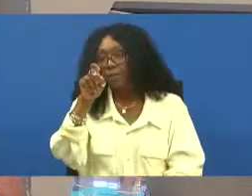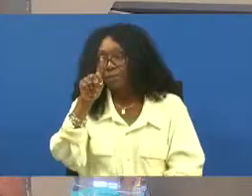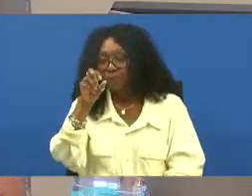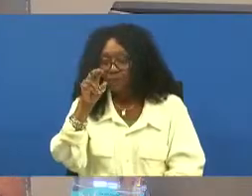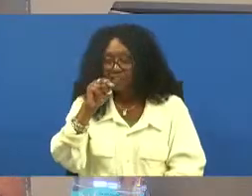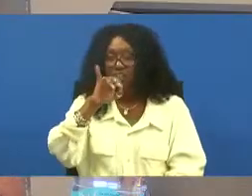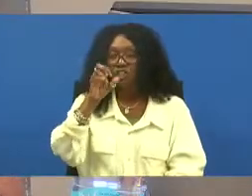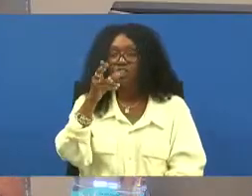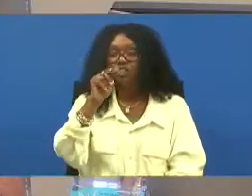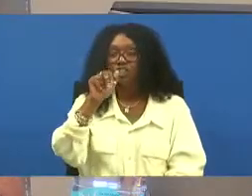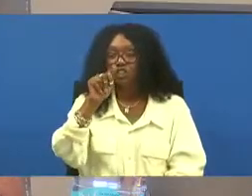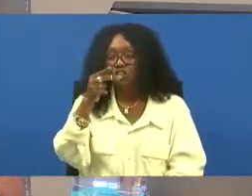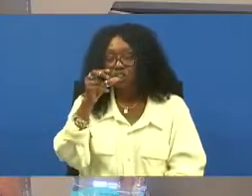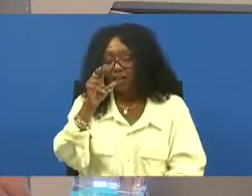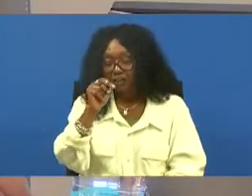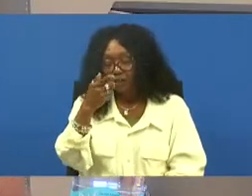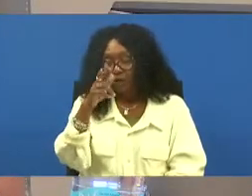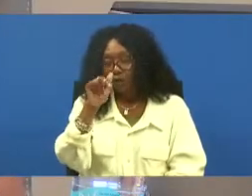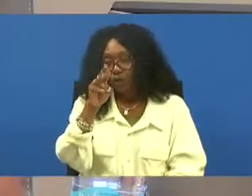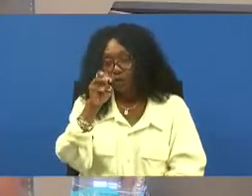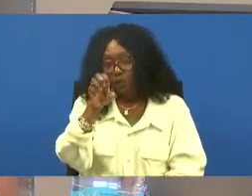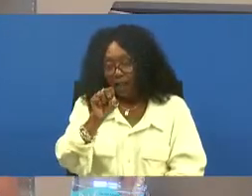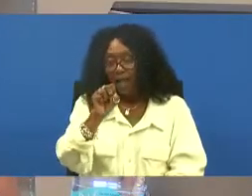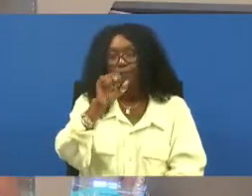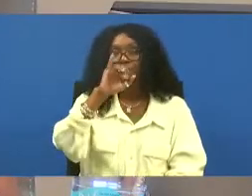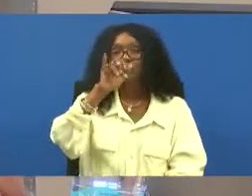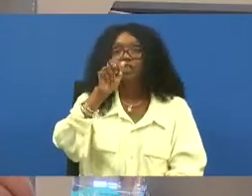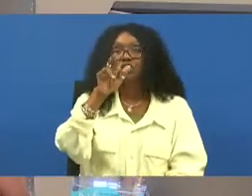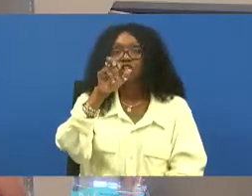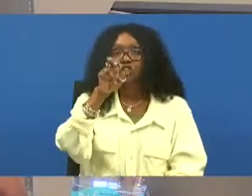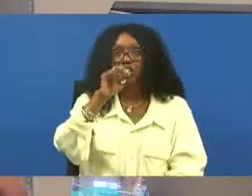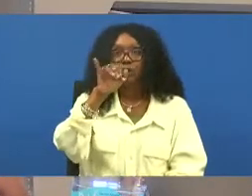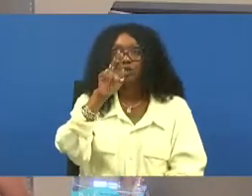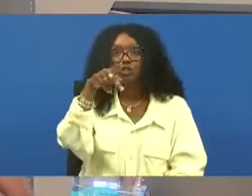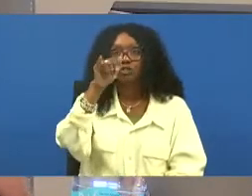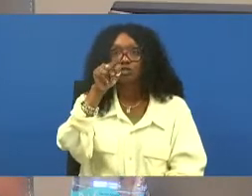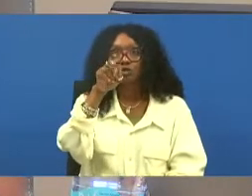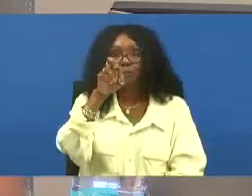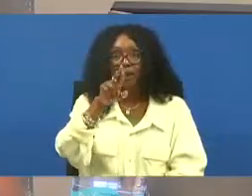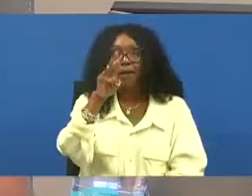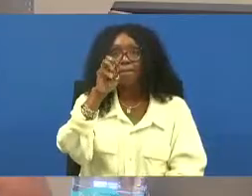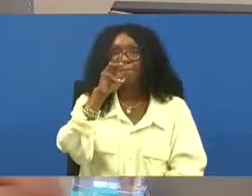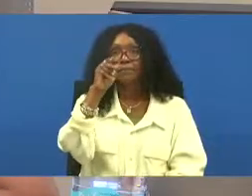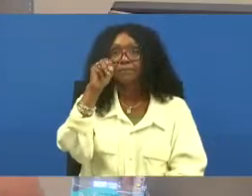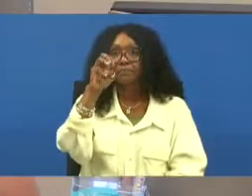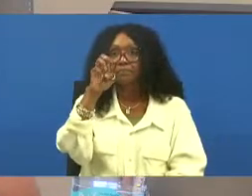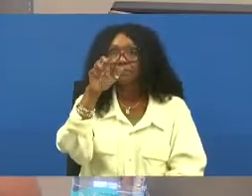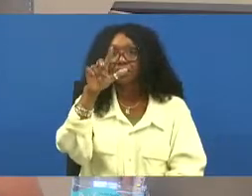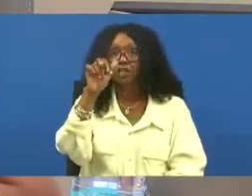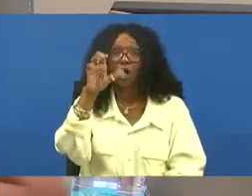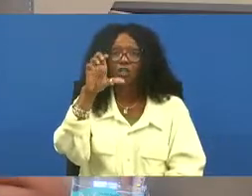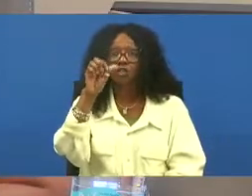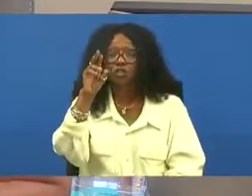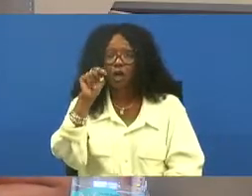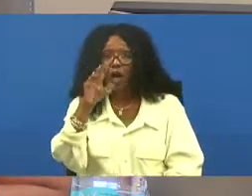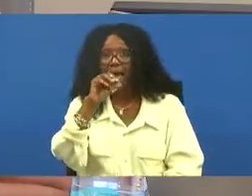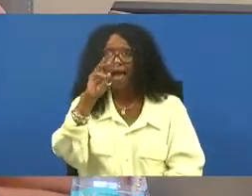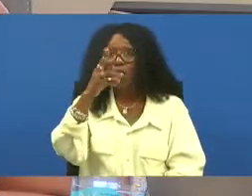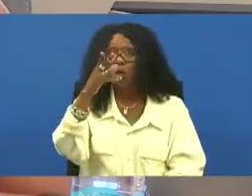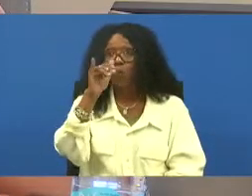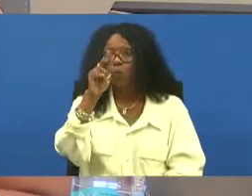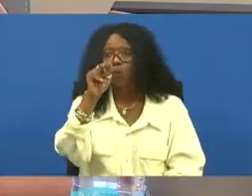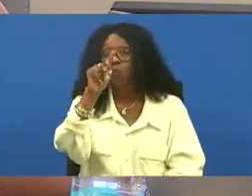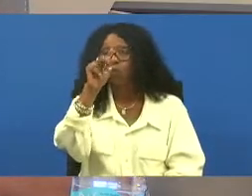Grimes, April Hawthorne, Gary Jupiter, Lori Malone, Chris Myers, and Whitney Sayers. So if you